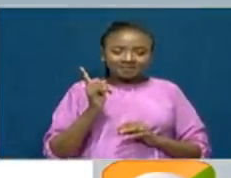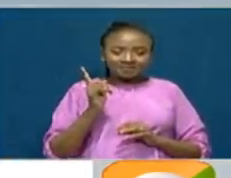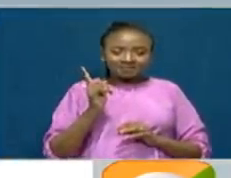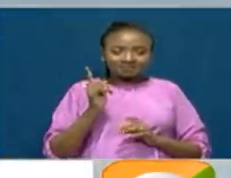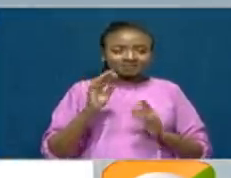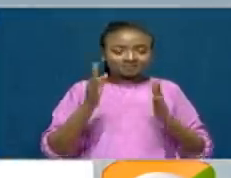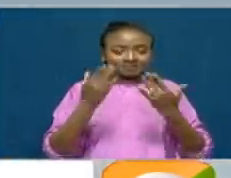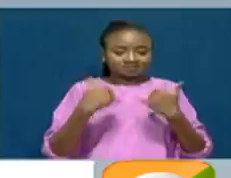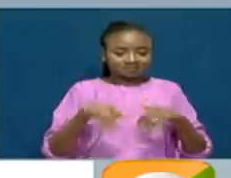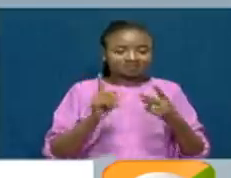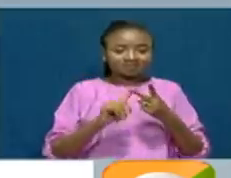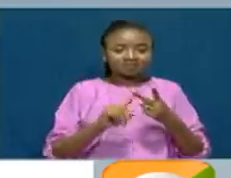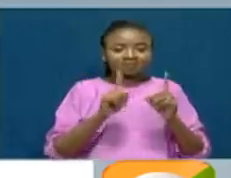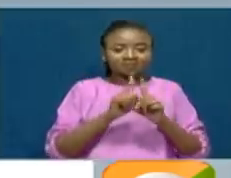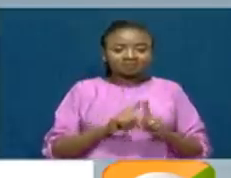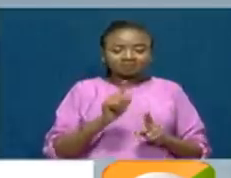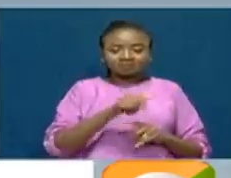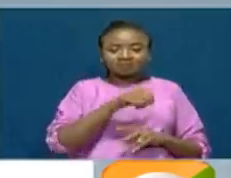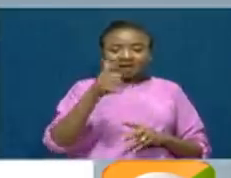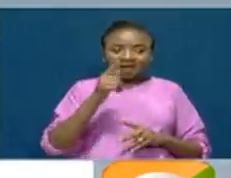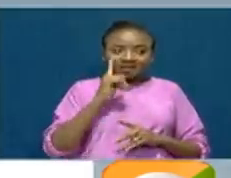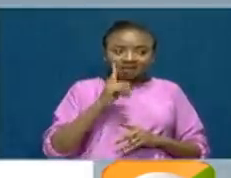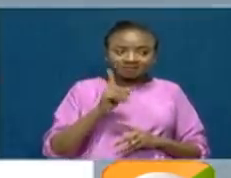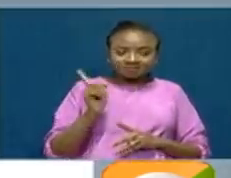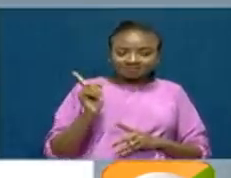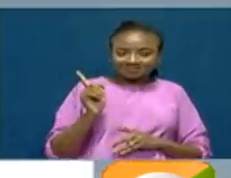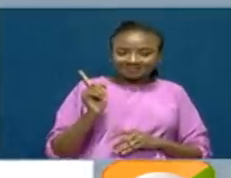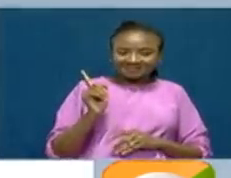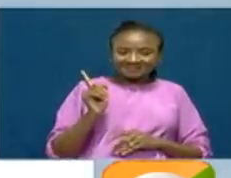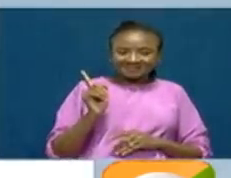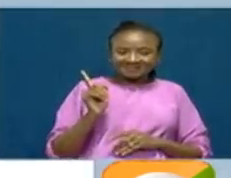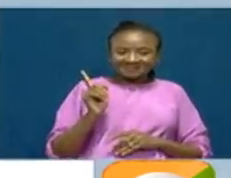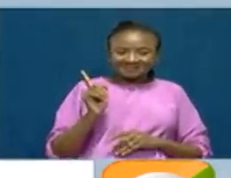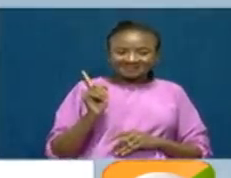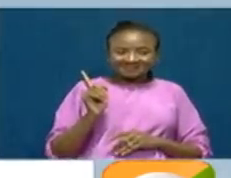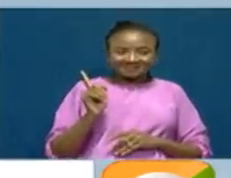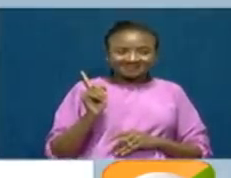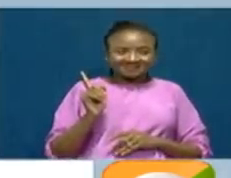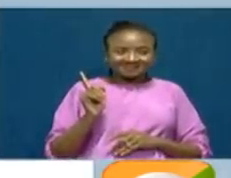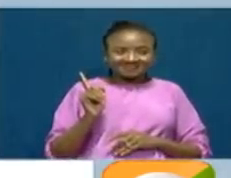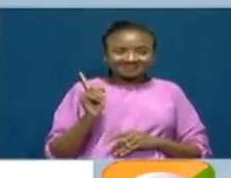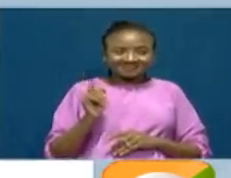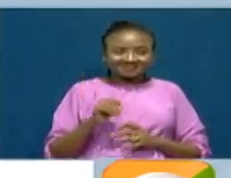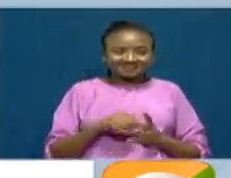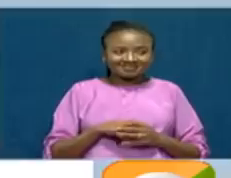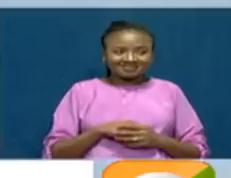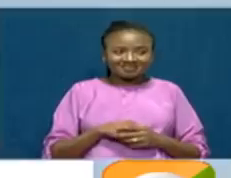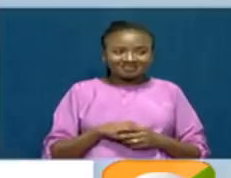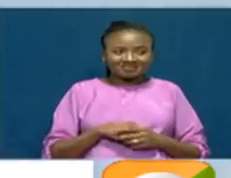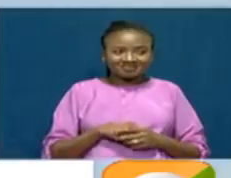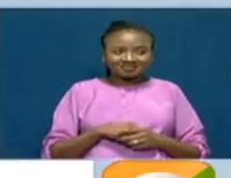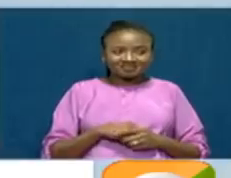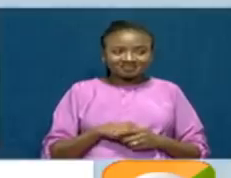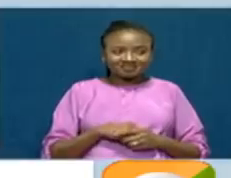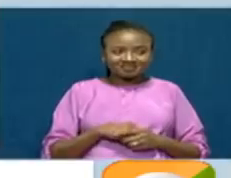South Africa's Mark Hensman aerobatic flights stole the show with their rare display of skills, the four crisscrossing each